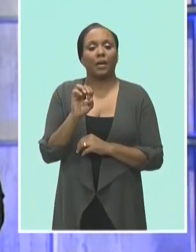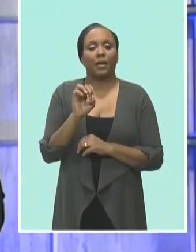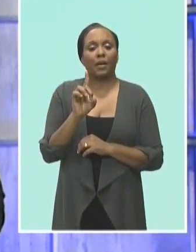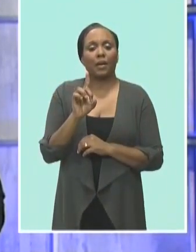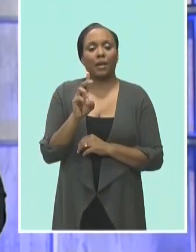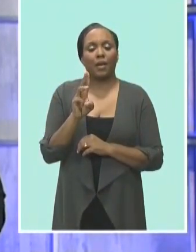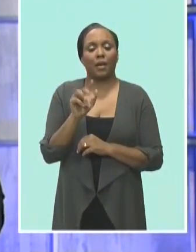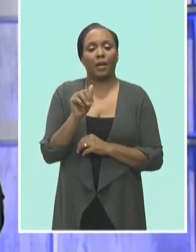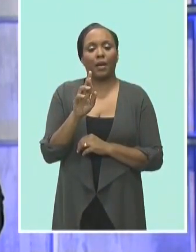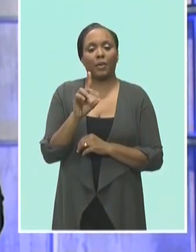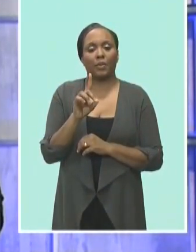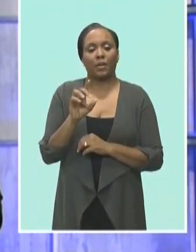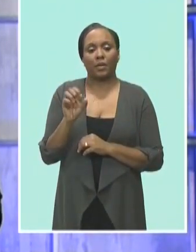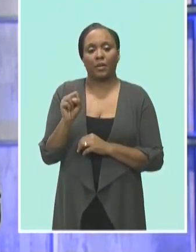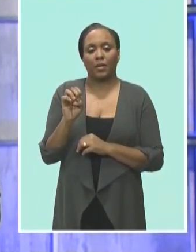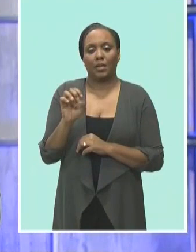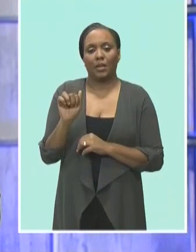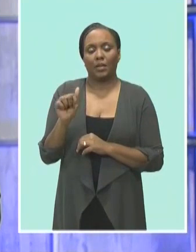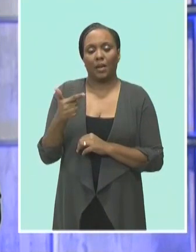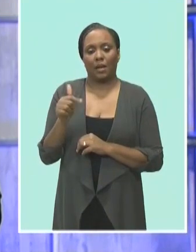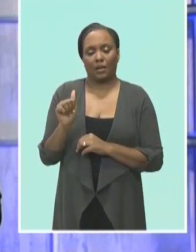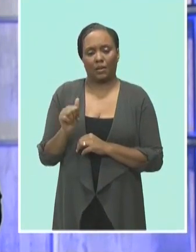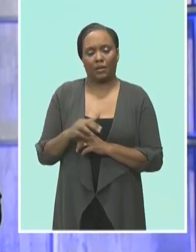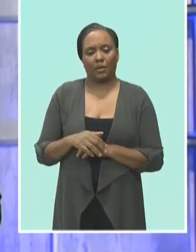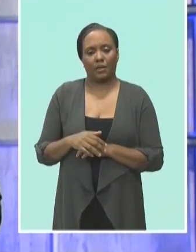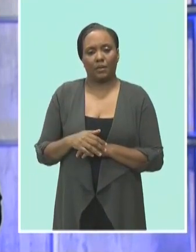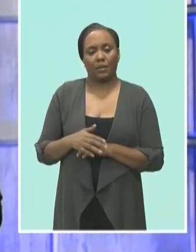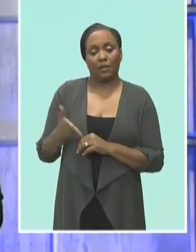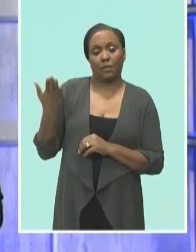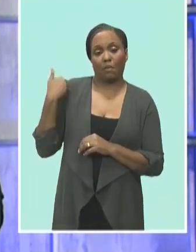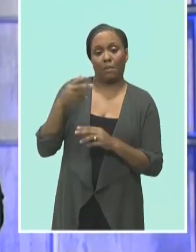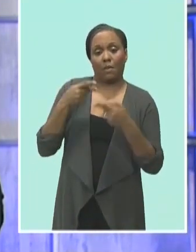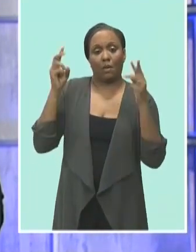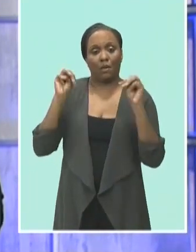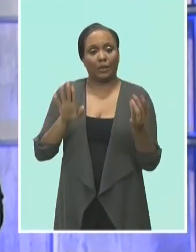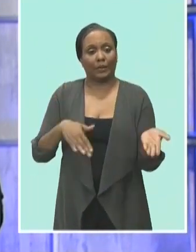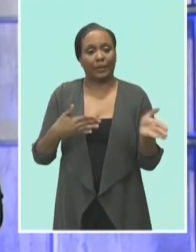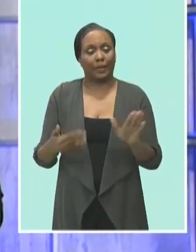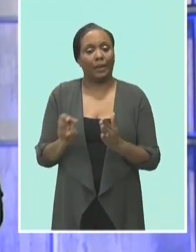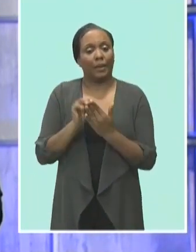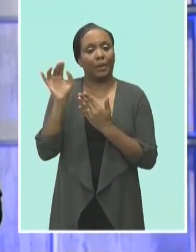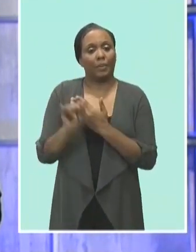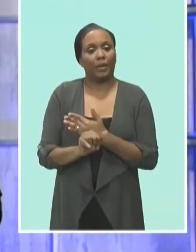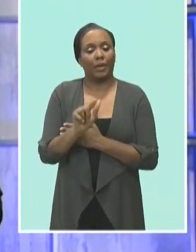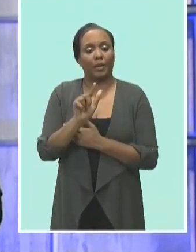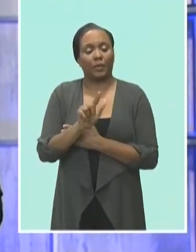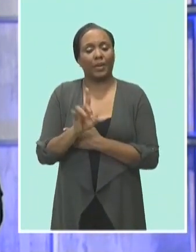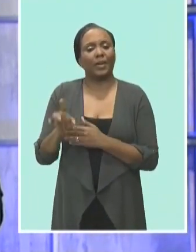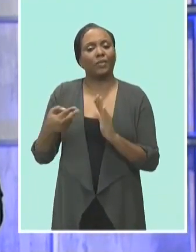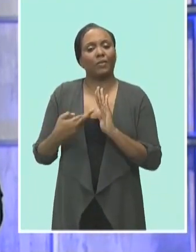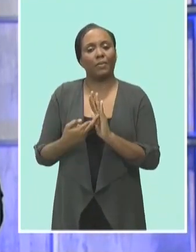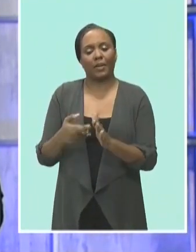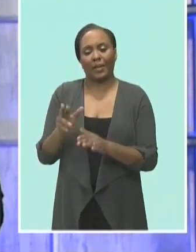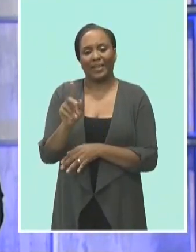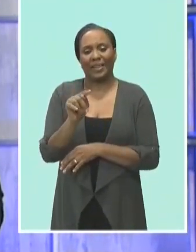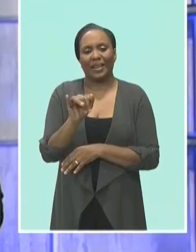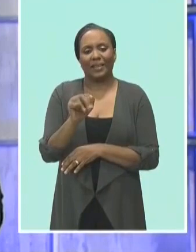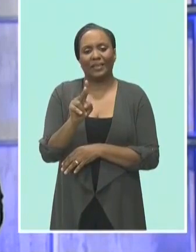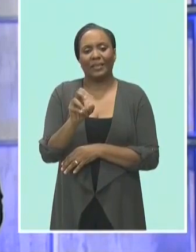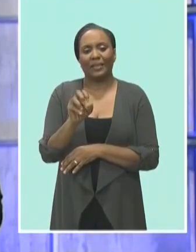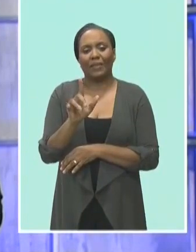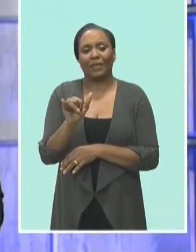Community Centre. The former Prime Minister, who died on May 28th, represented them as Member of Parliament from 1962